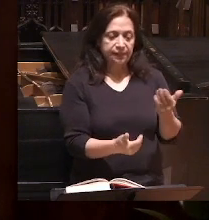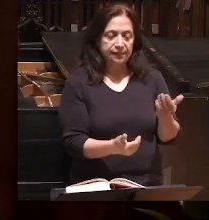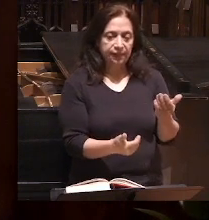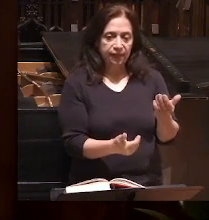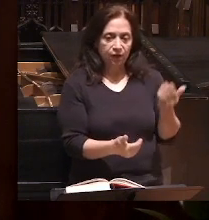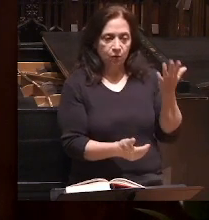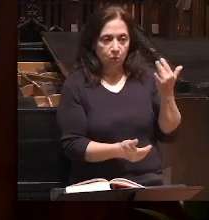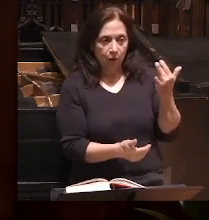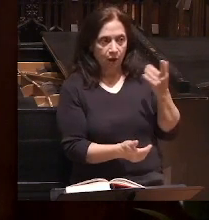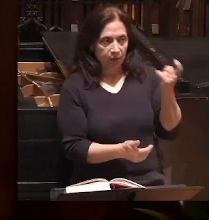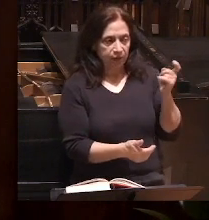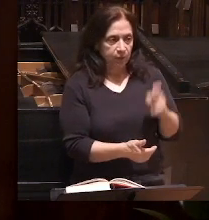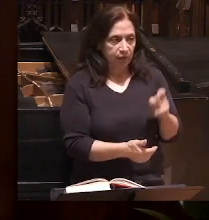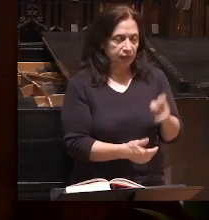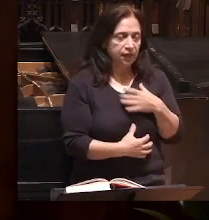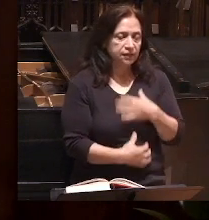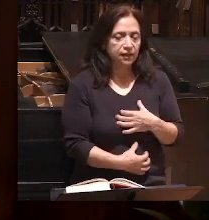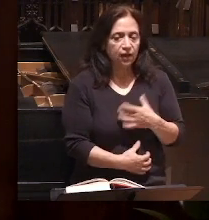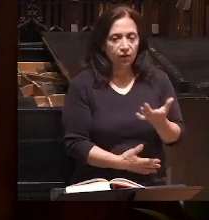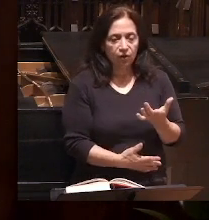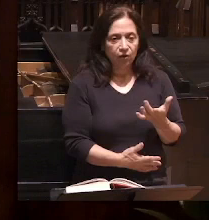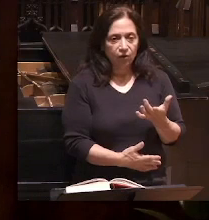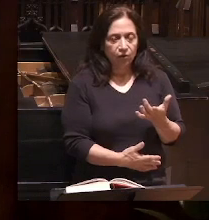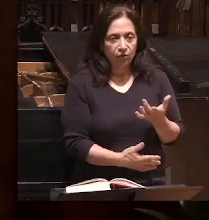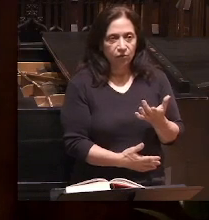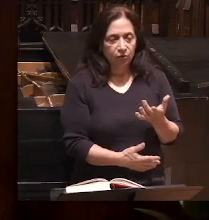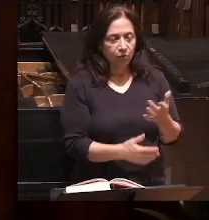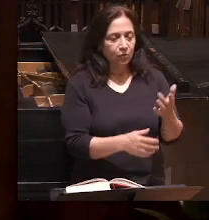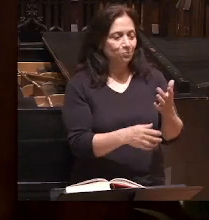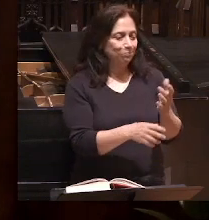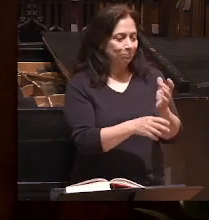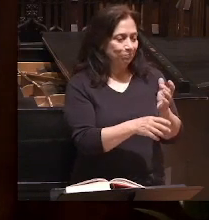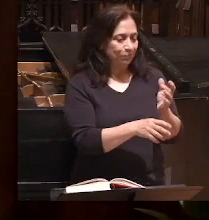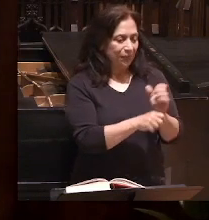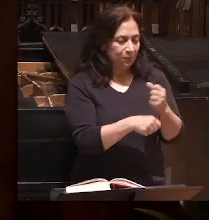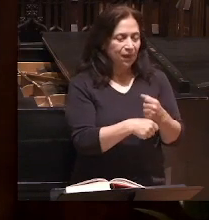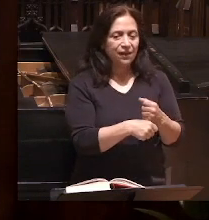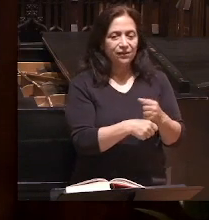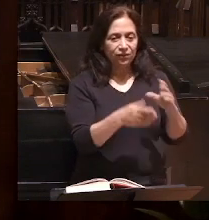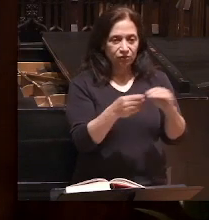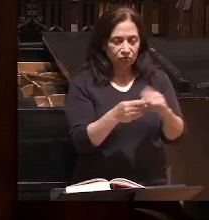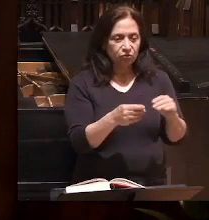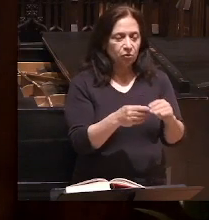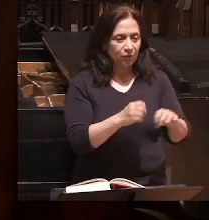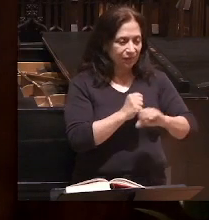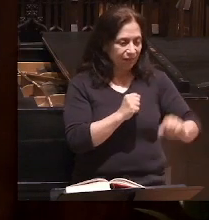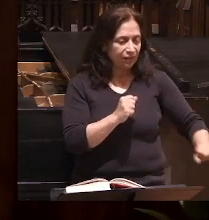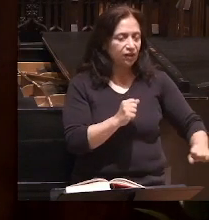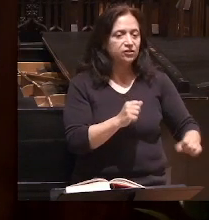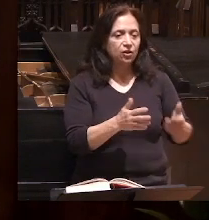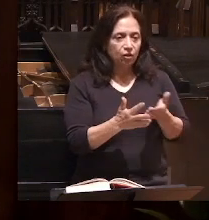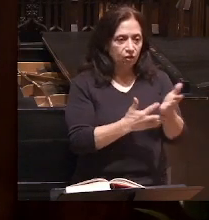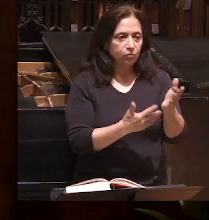because of our need and desire, to stretch these stories out over the course of a few weeks. And